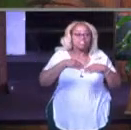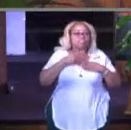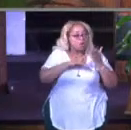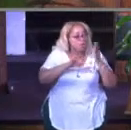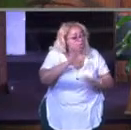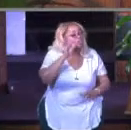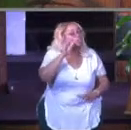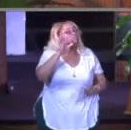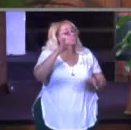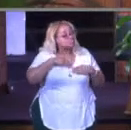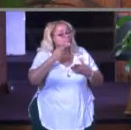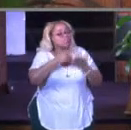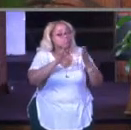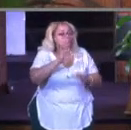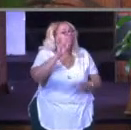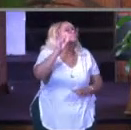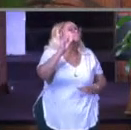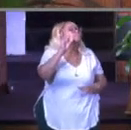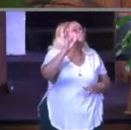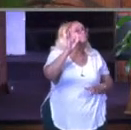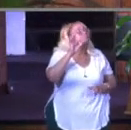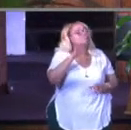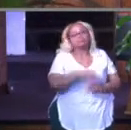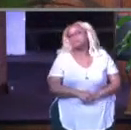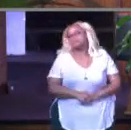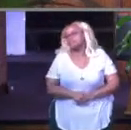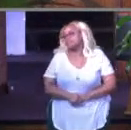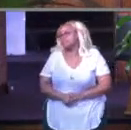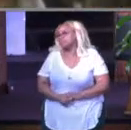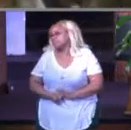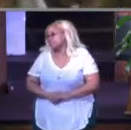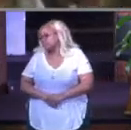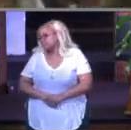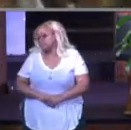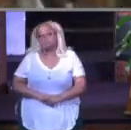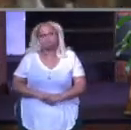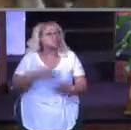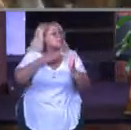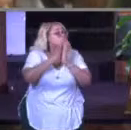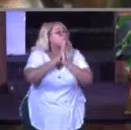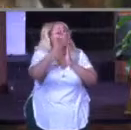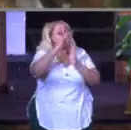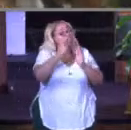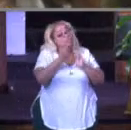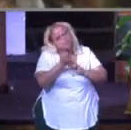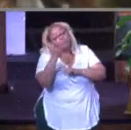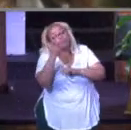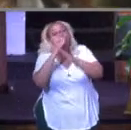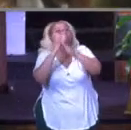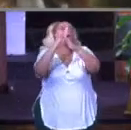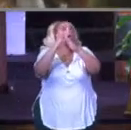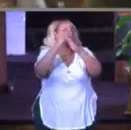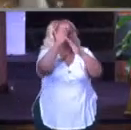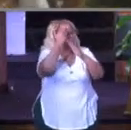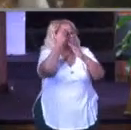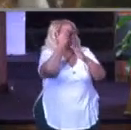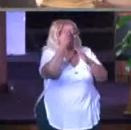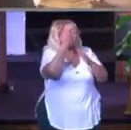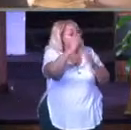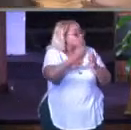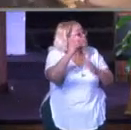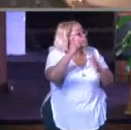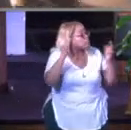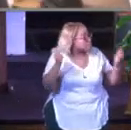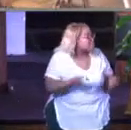Receive the Holy Ghost. Receive the Holy Ghost. I'm praying that God will remove the block. I'm praying God remove the